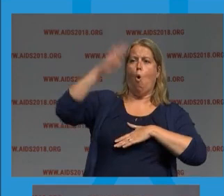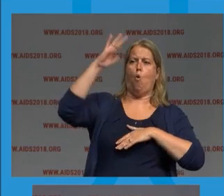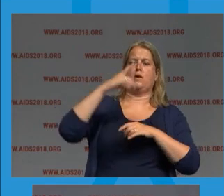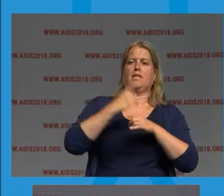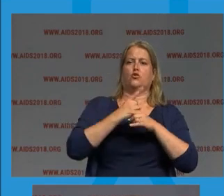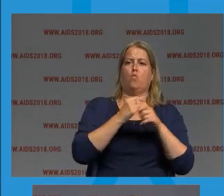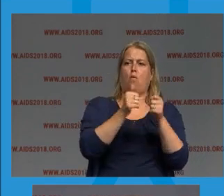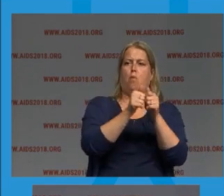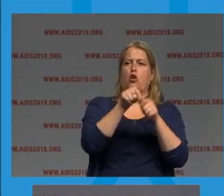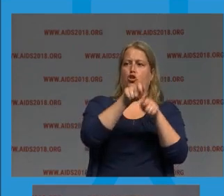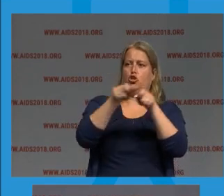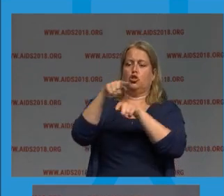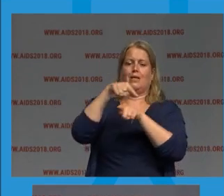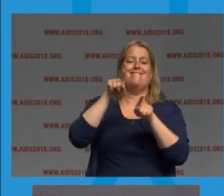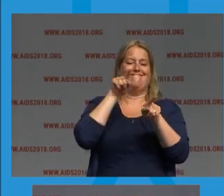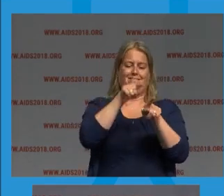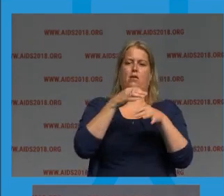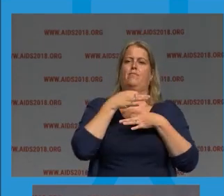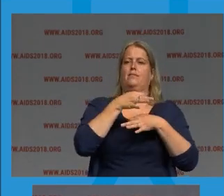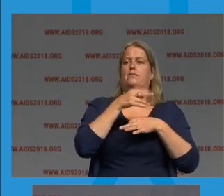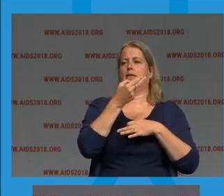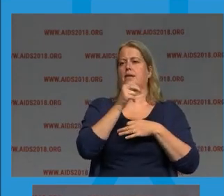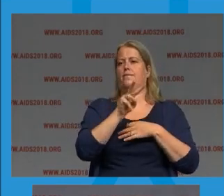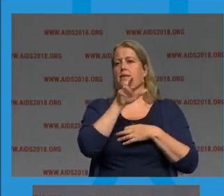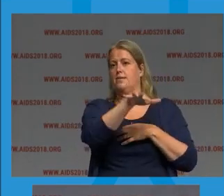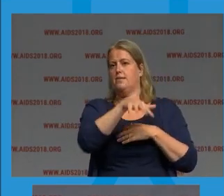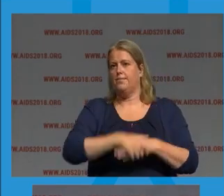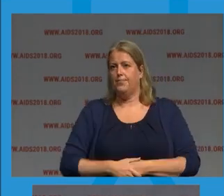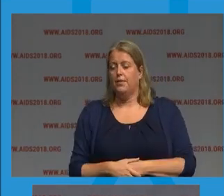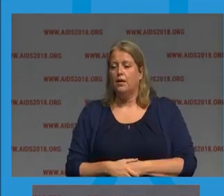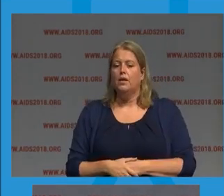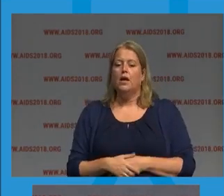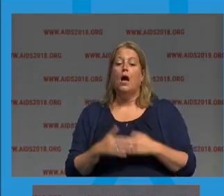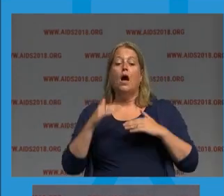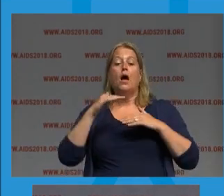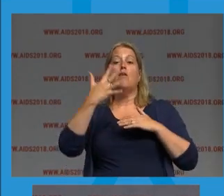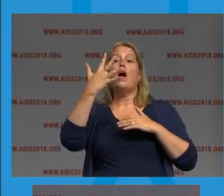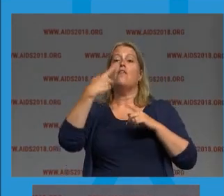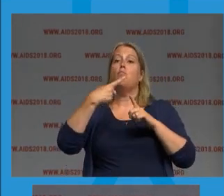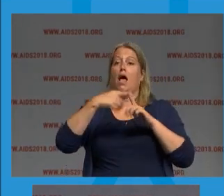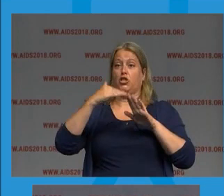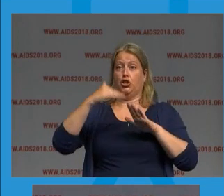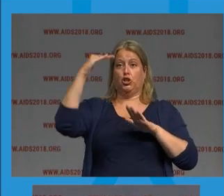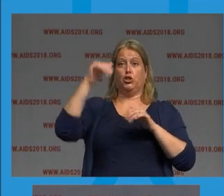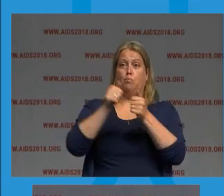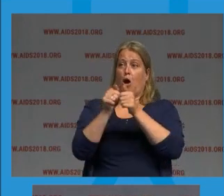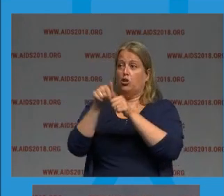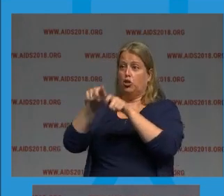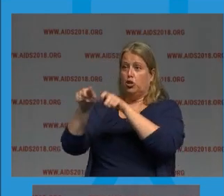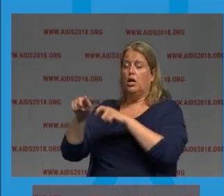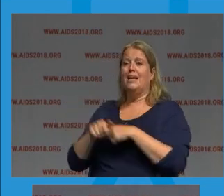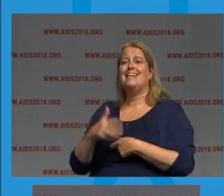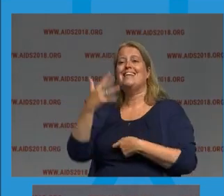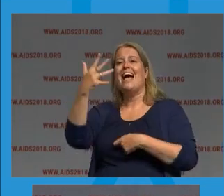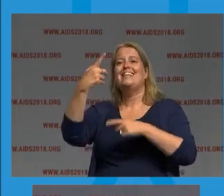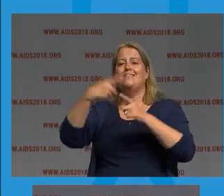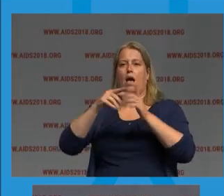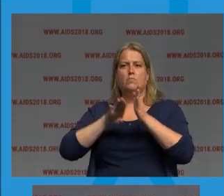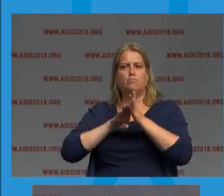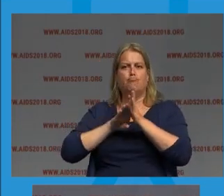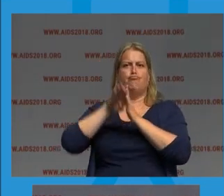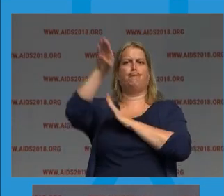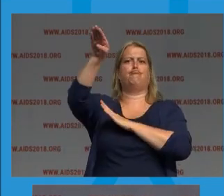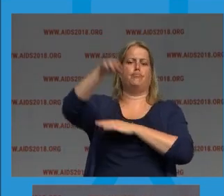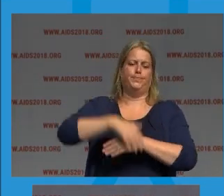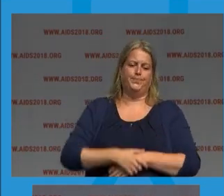clearly where the HIV risks are. And with those that report 5 and greater partners, that there was a 9 times increase in